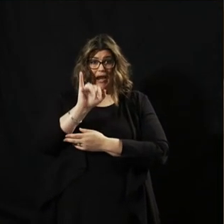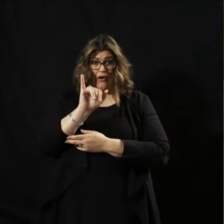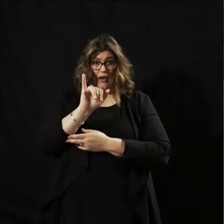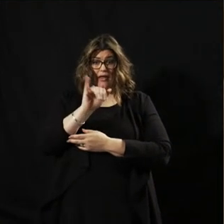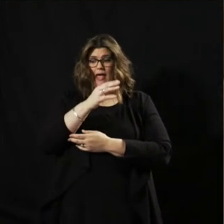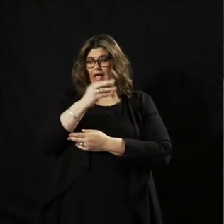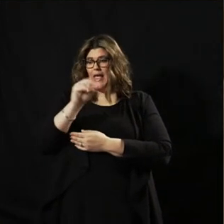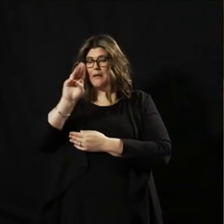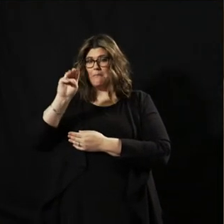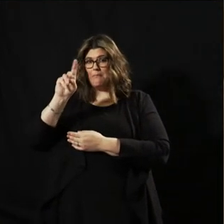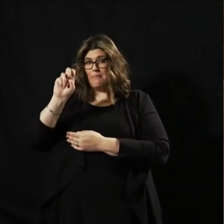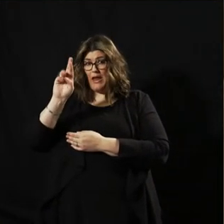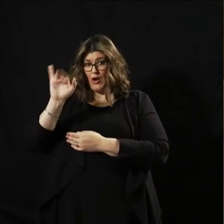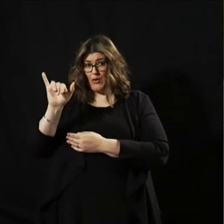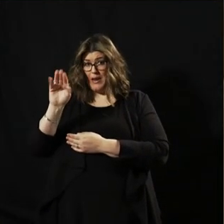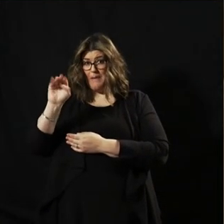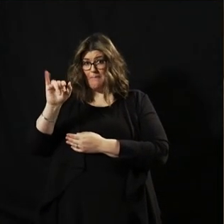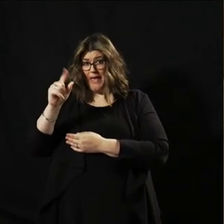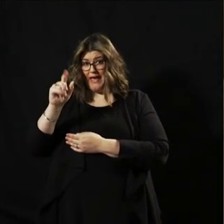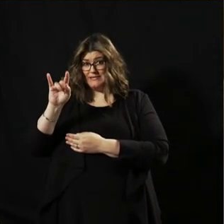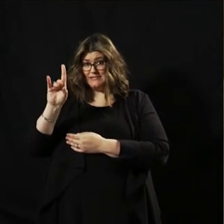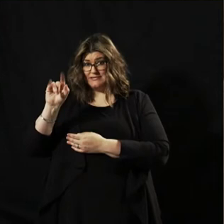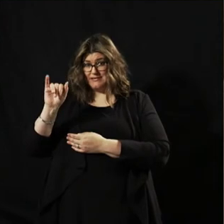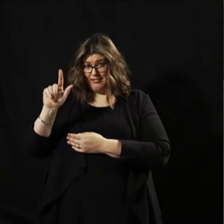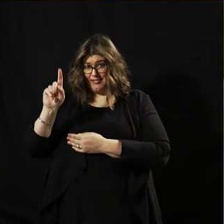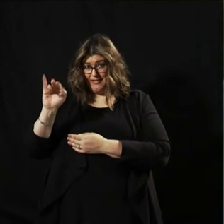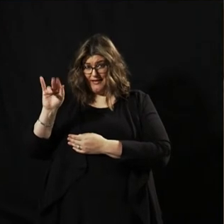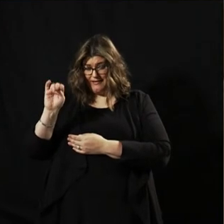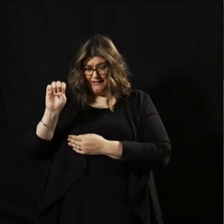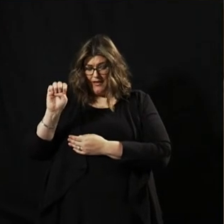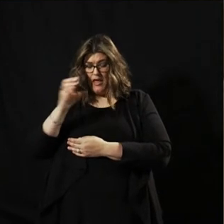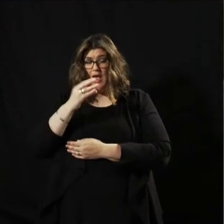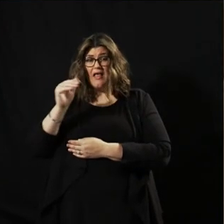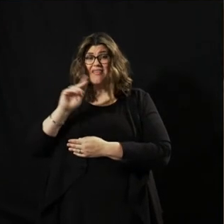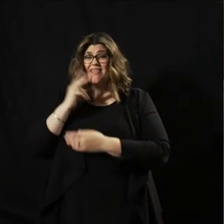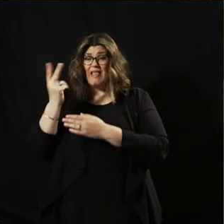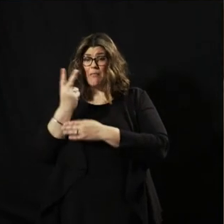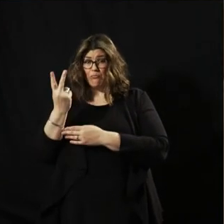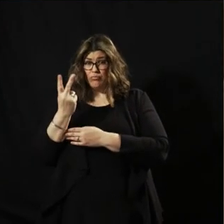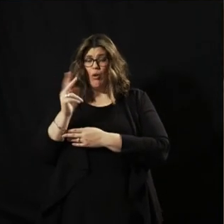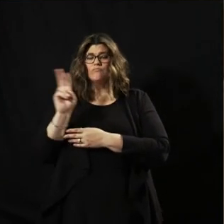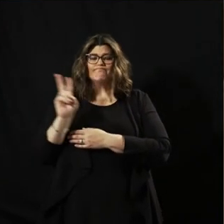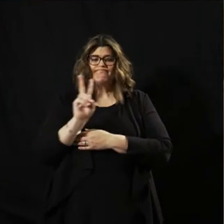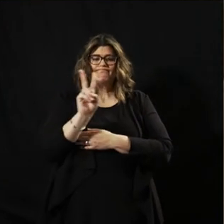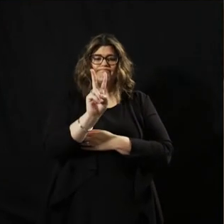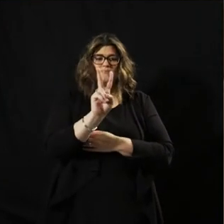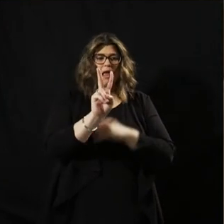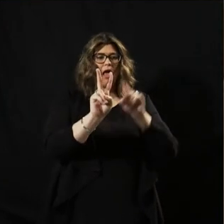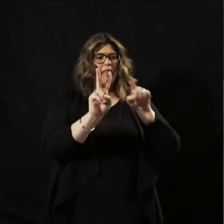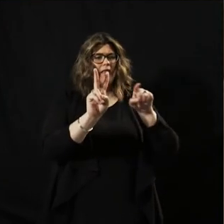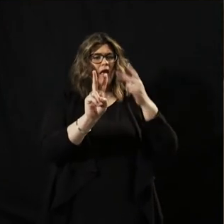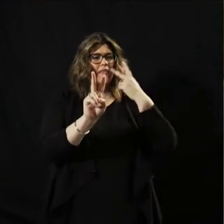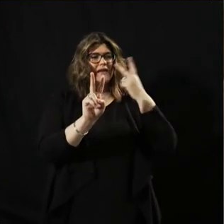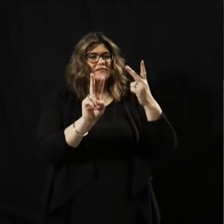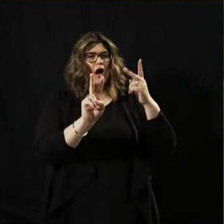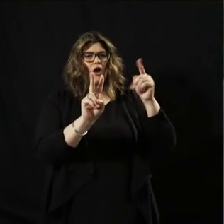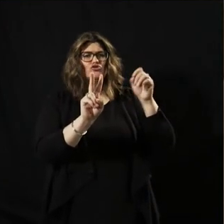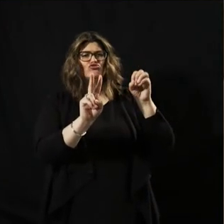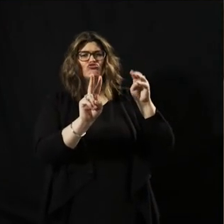to see the tomb. And behold, there was a